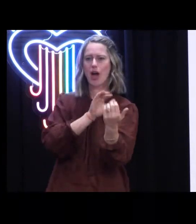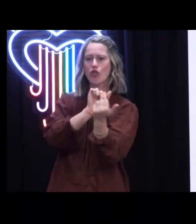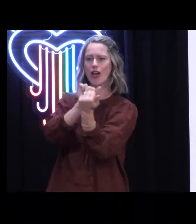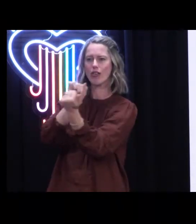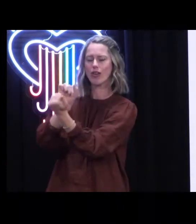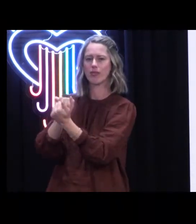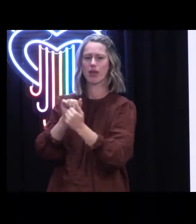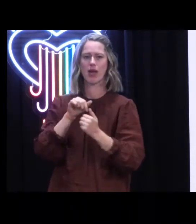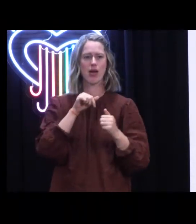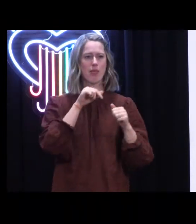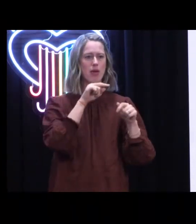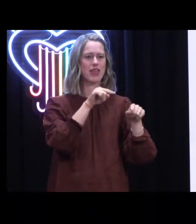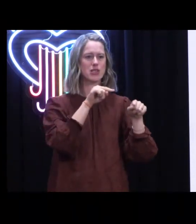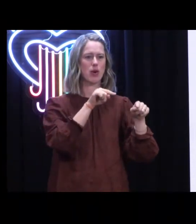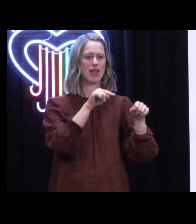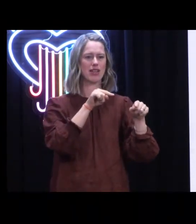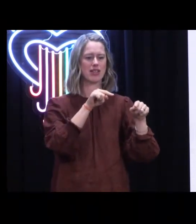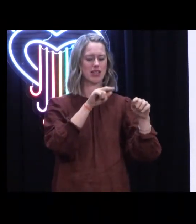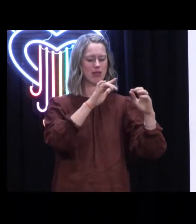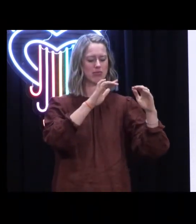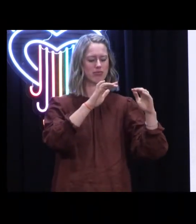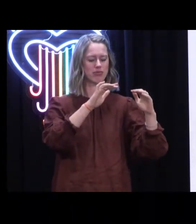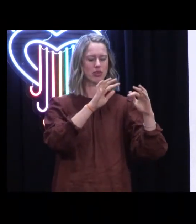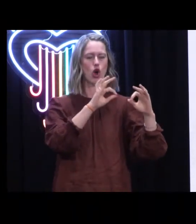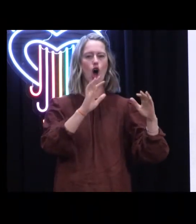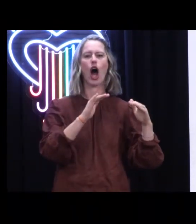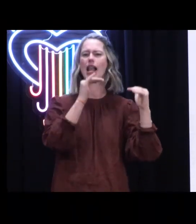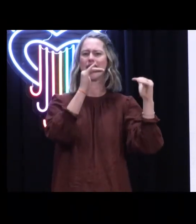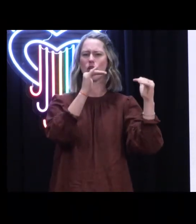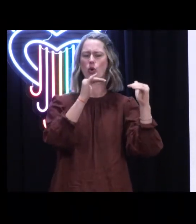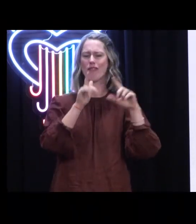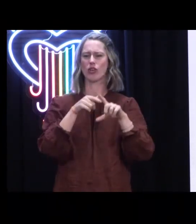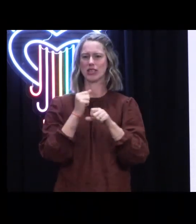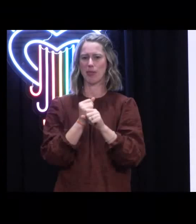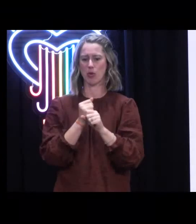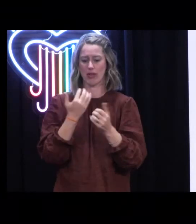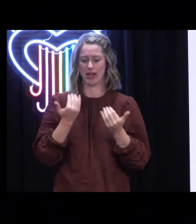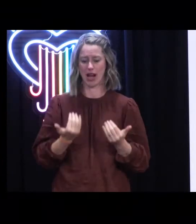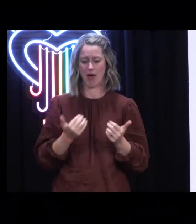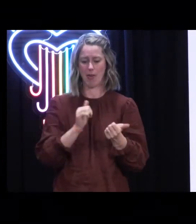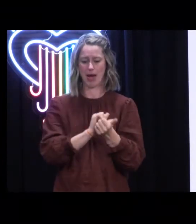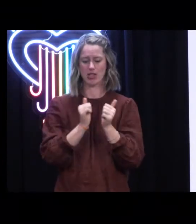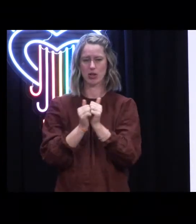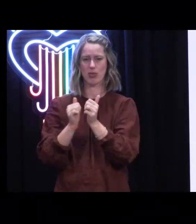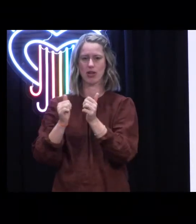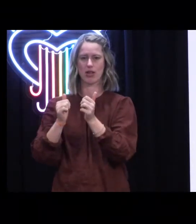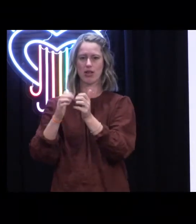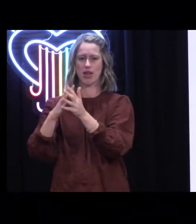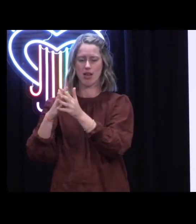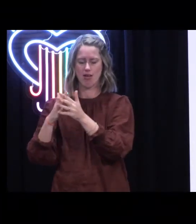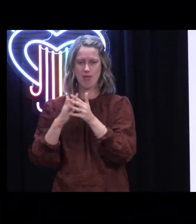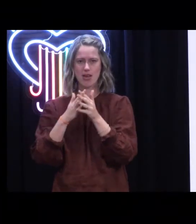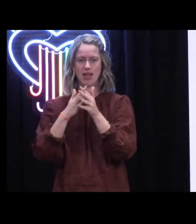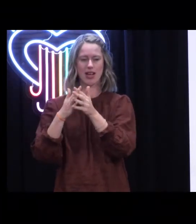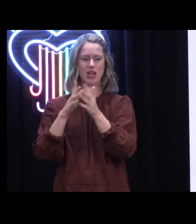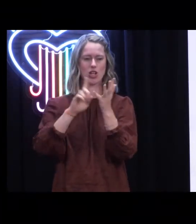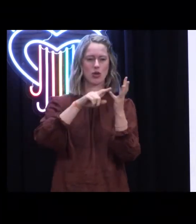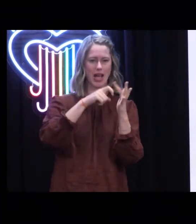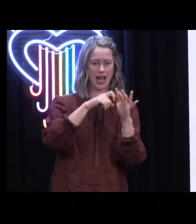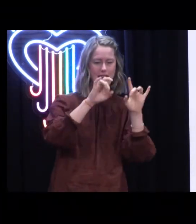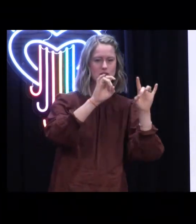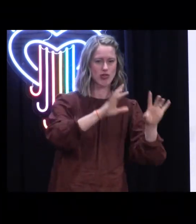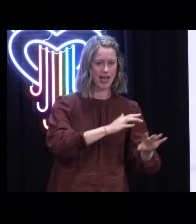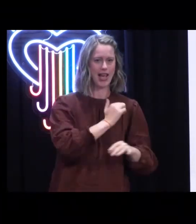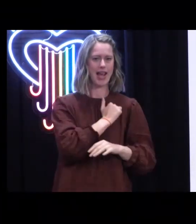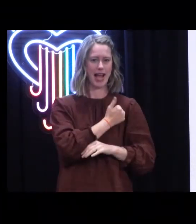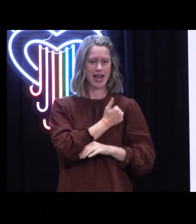at the level, for instance, of our existing partnership that includes the United States, the UK, Australia and Canada, and this does not